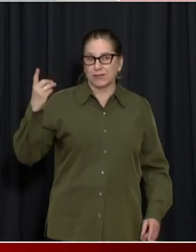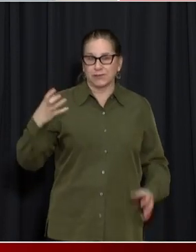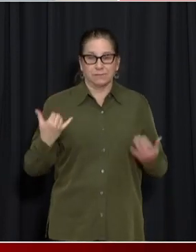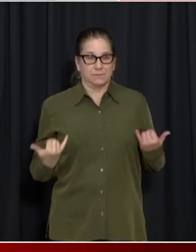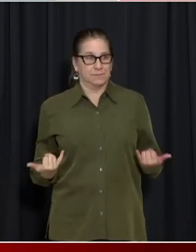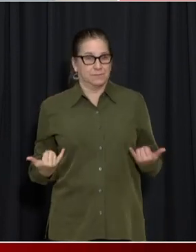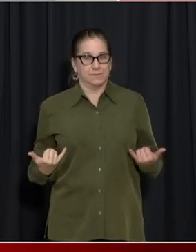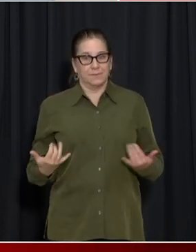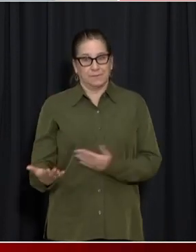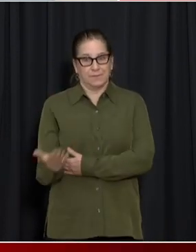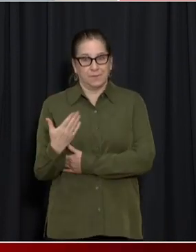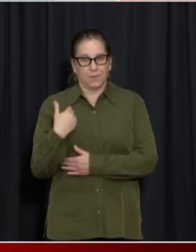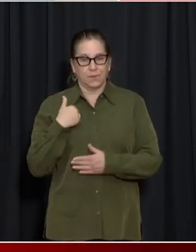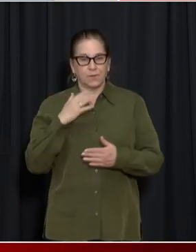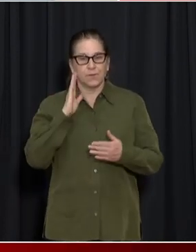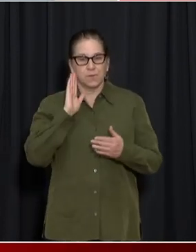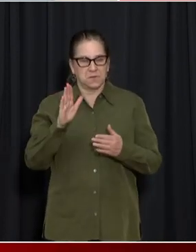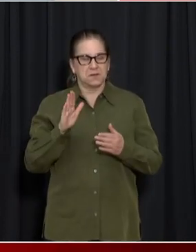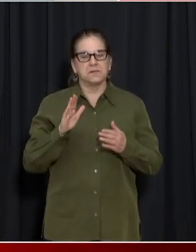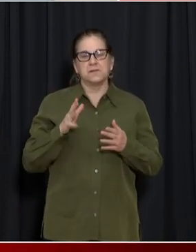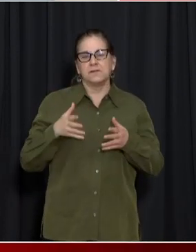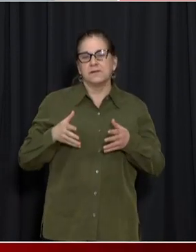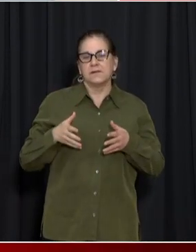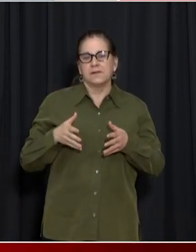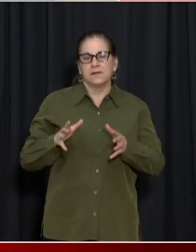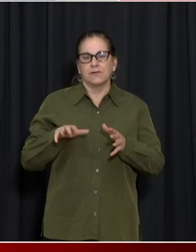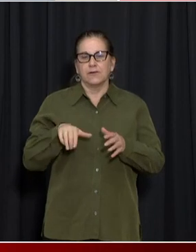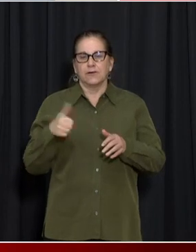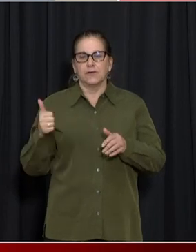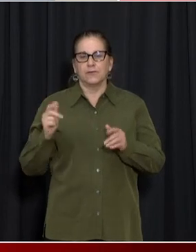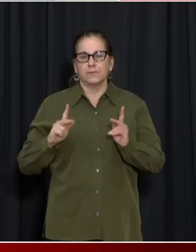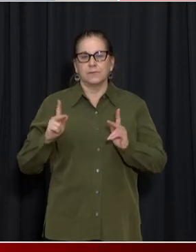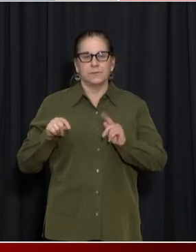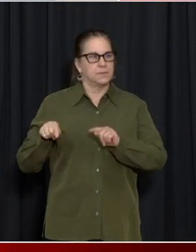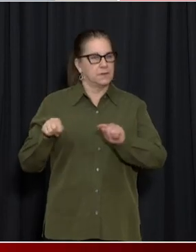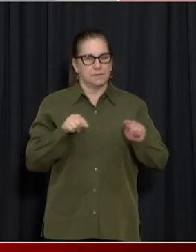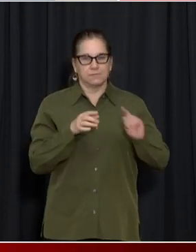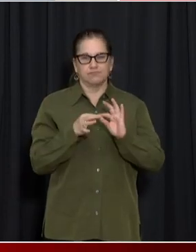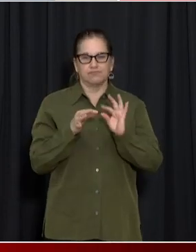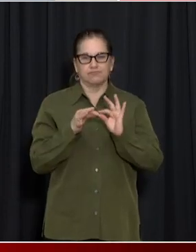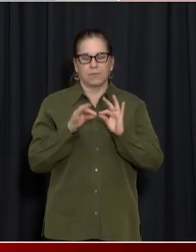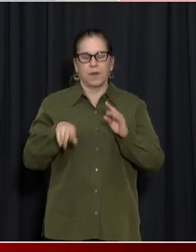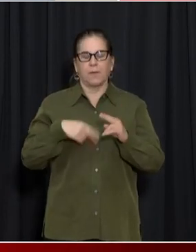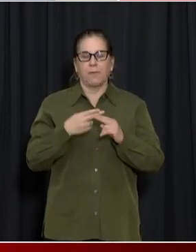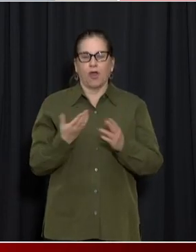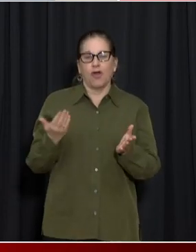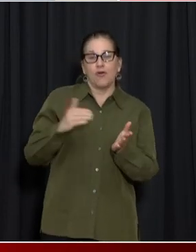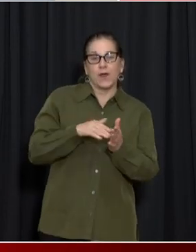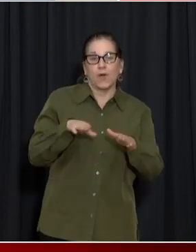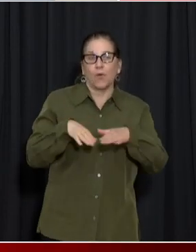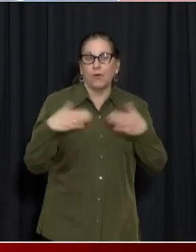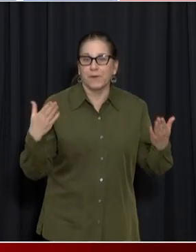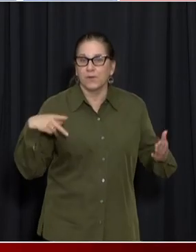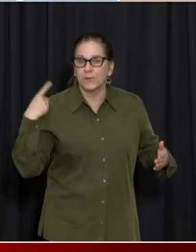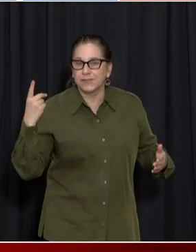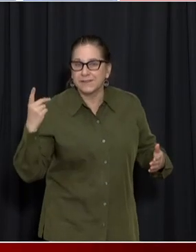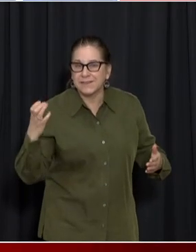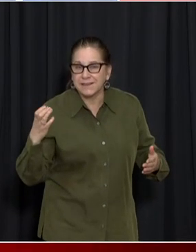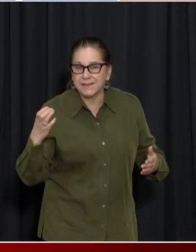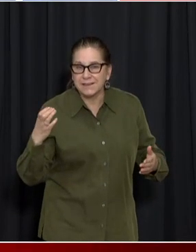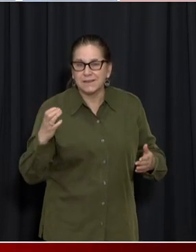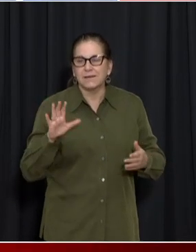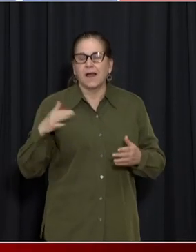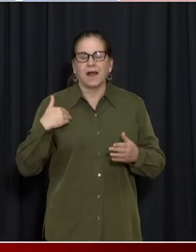to hear from the Reopen D.C. Advisory Committee with their recommendations